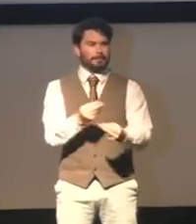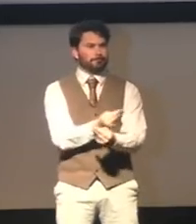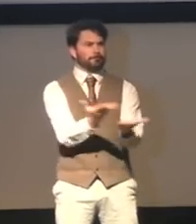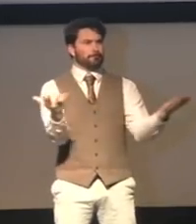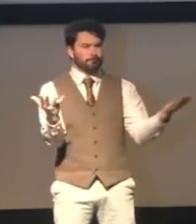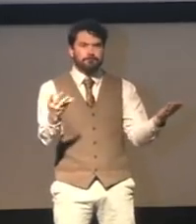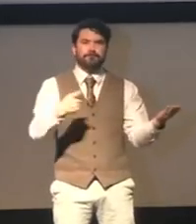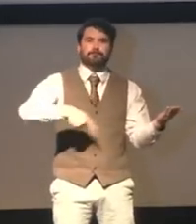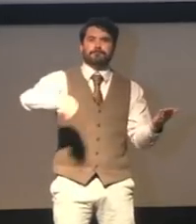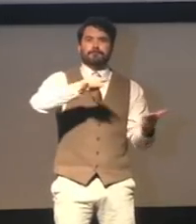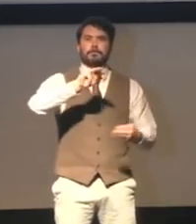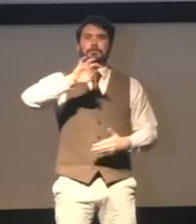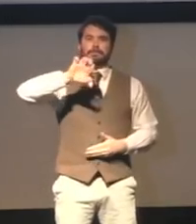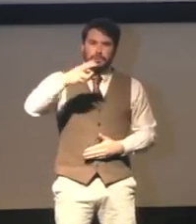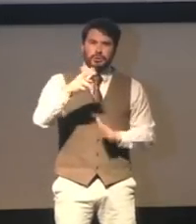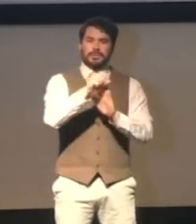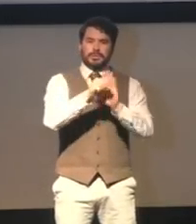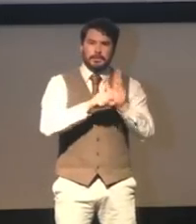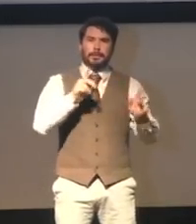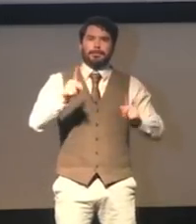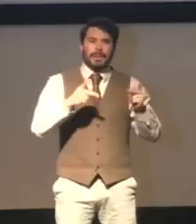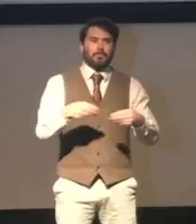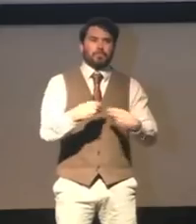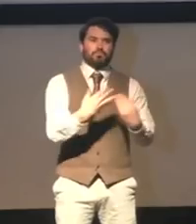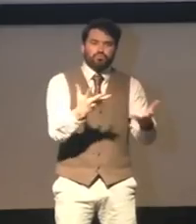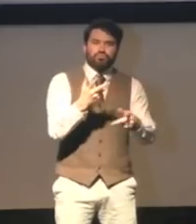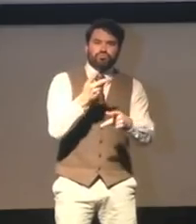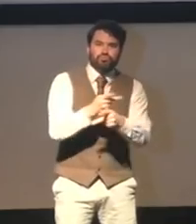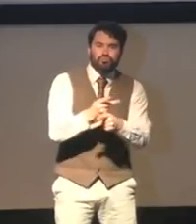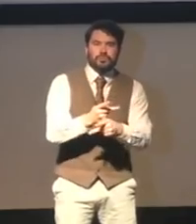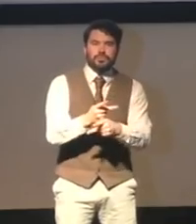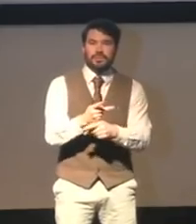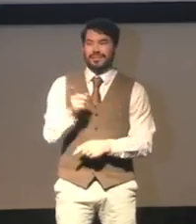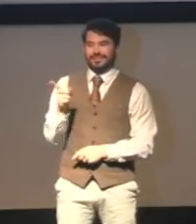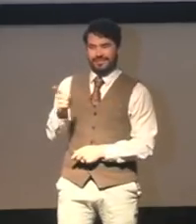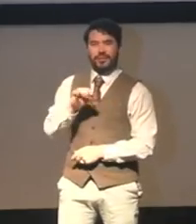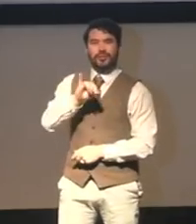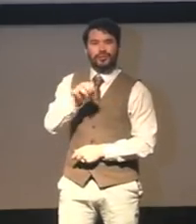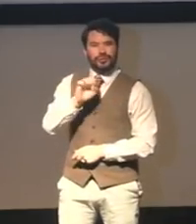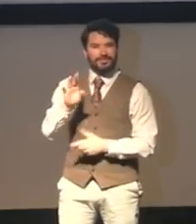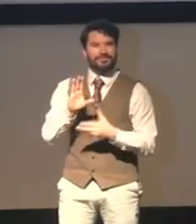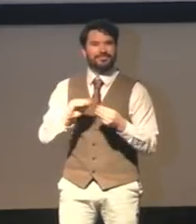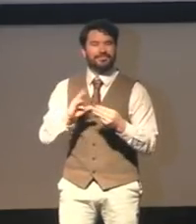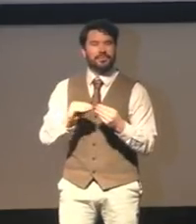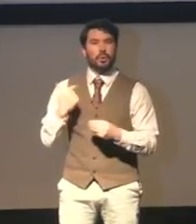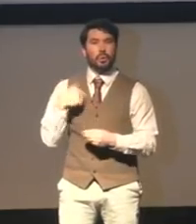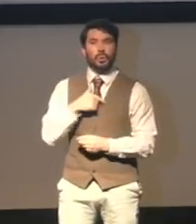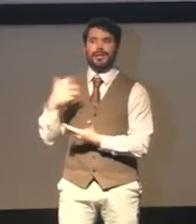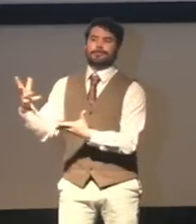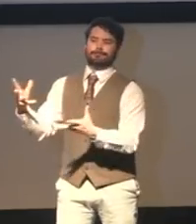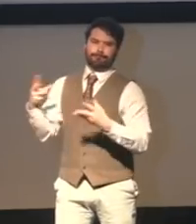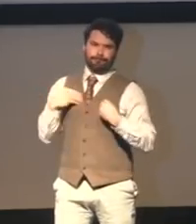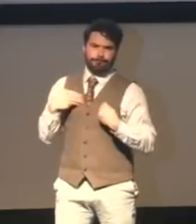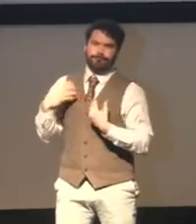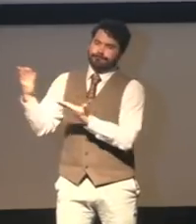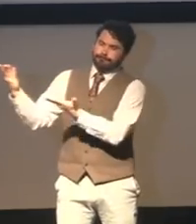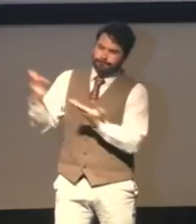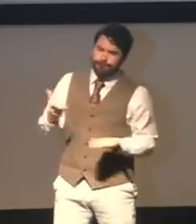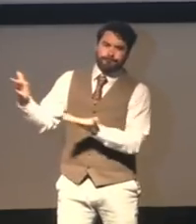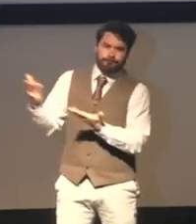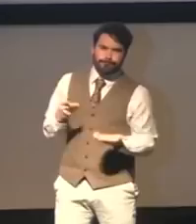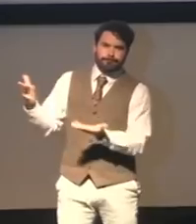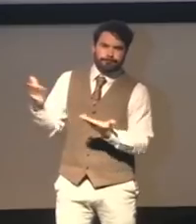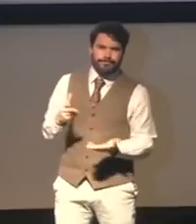the data that Jeff showed as we took patients from around southeastern Michigan